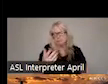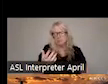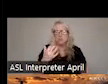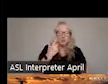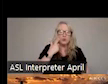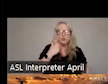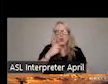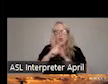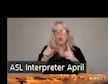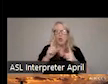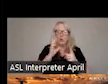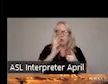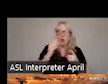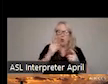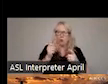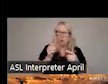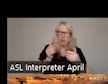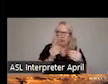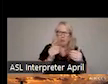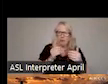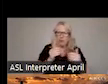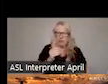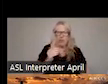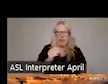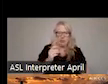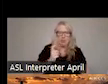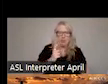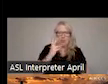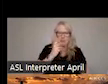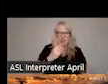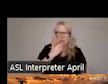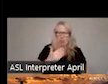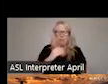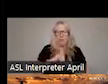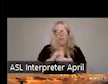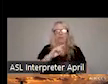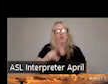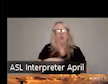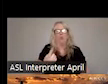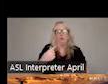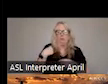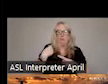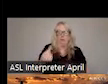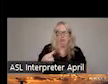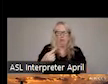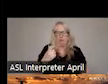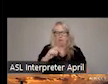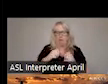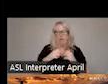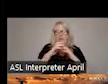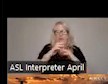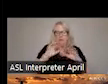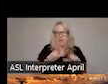needle a little further on that, but pretty proud of where we're at, given that it's only been up and active for a